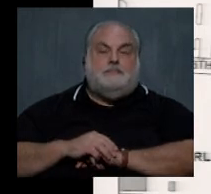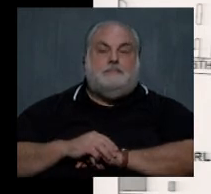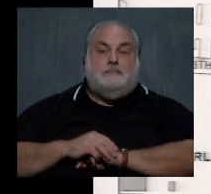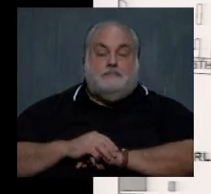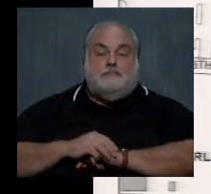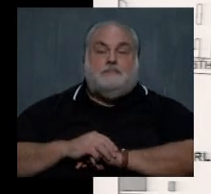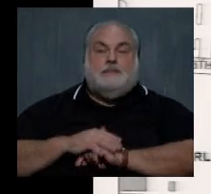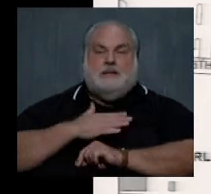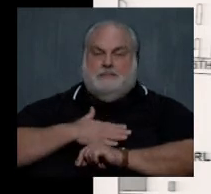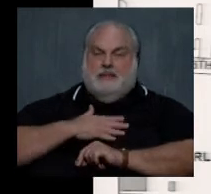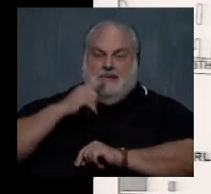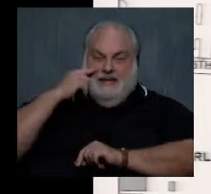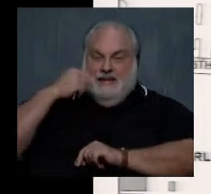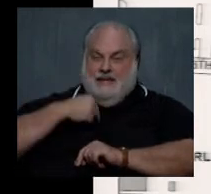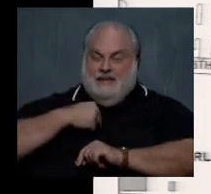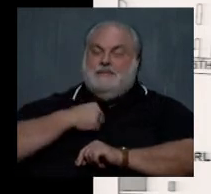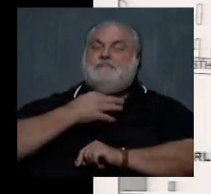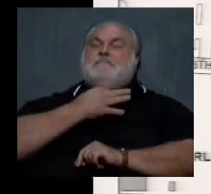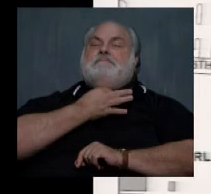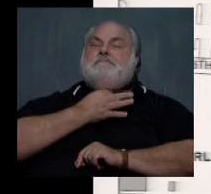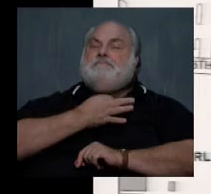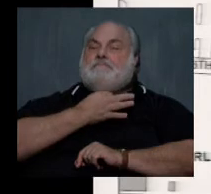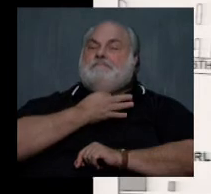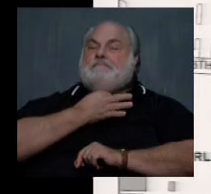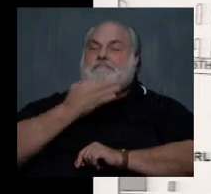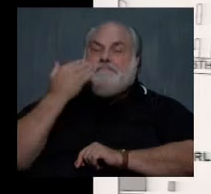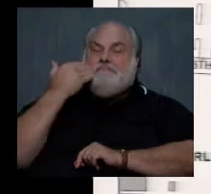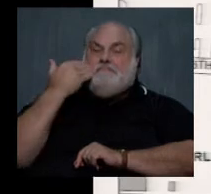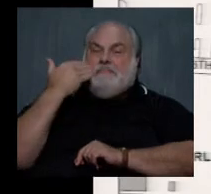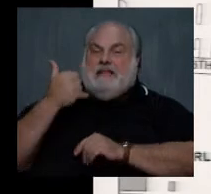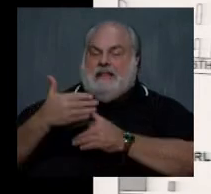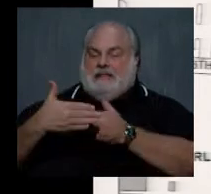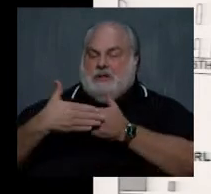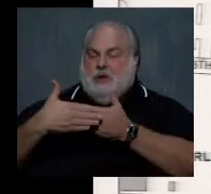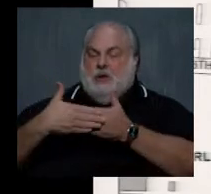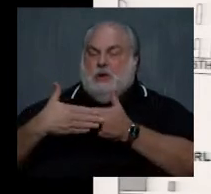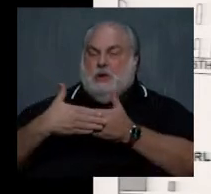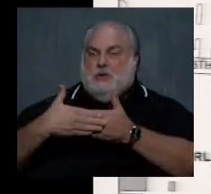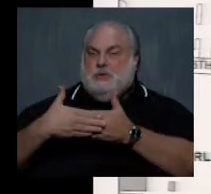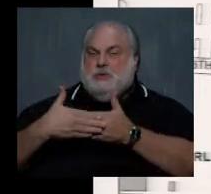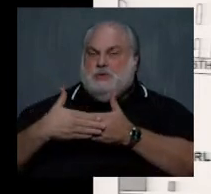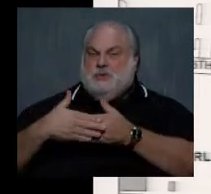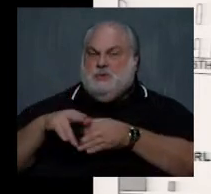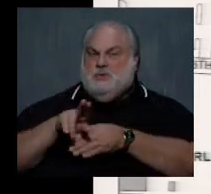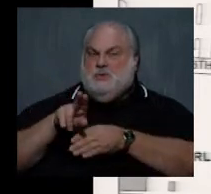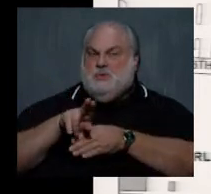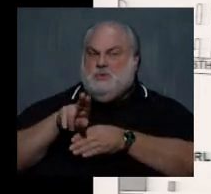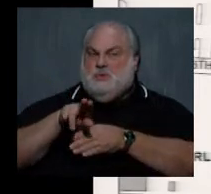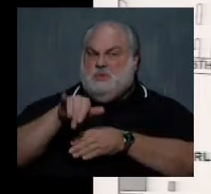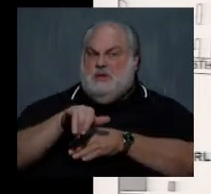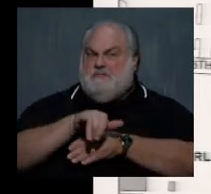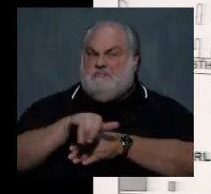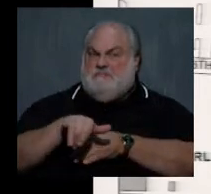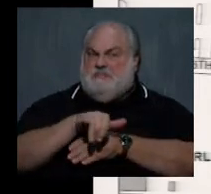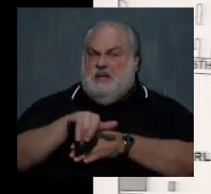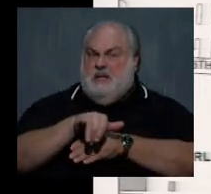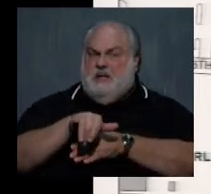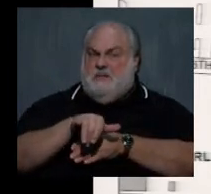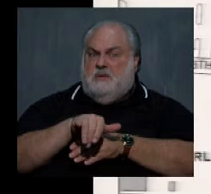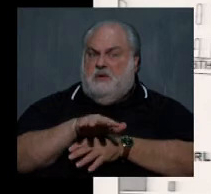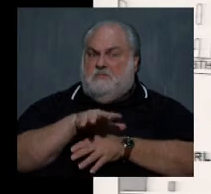Yeah, if you would, I'm just curious to know, since that building is immediately adjacent to it, whether it's all part of the same.